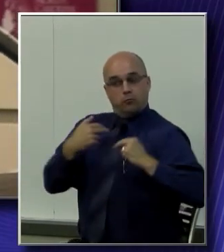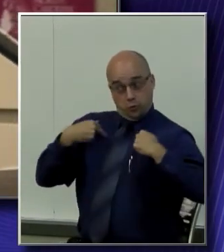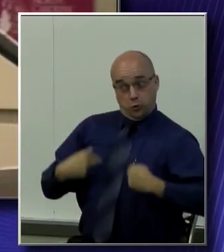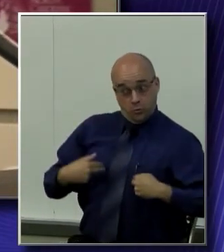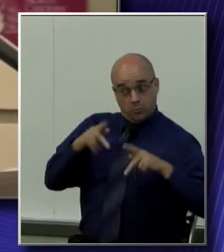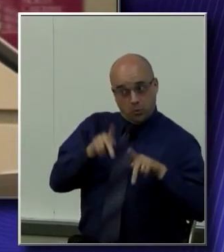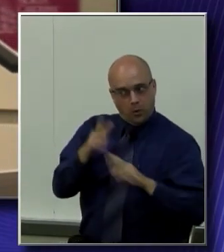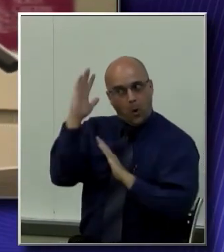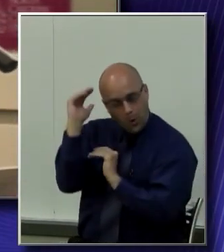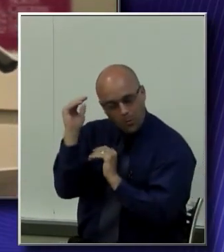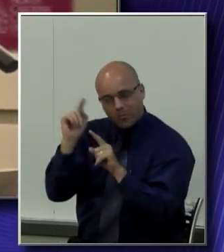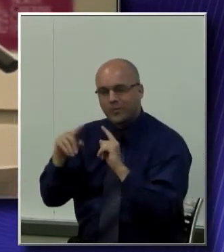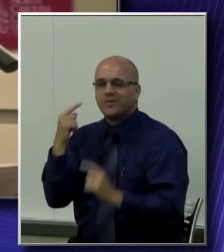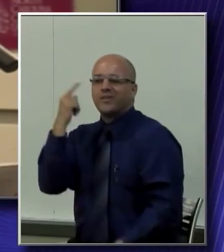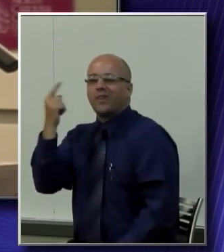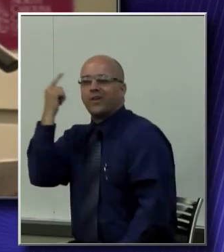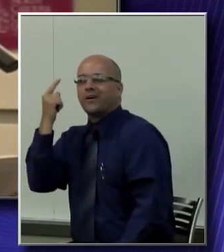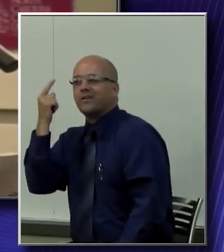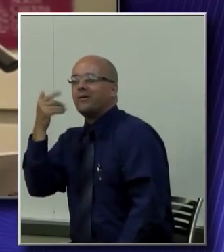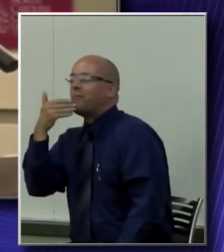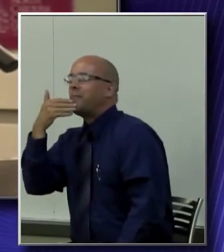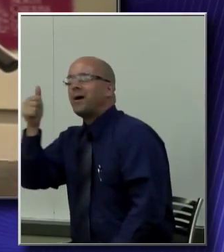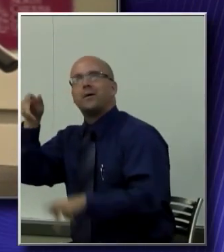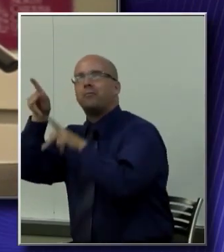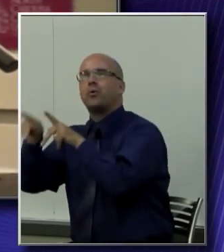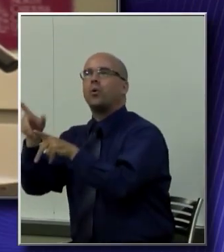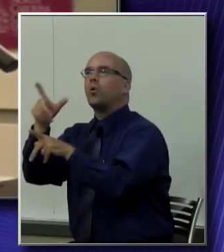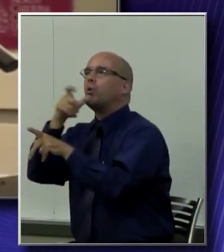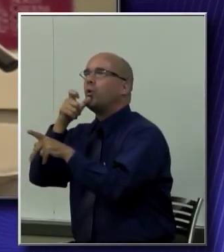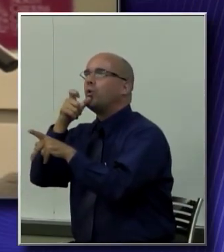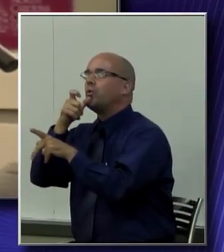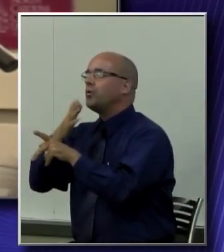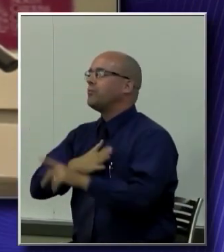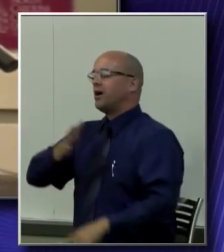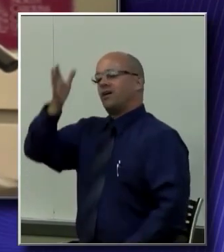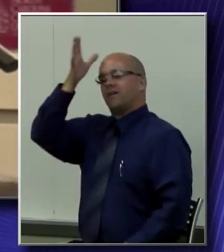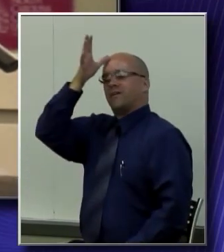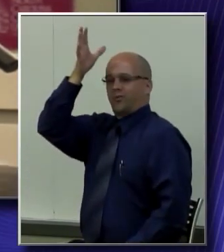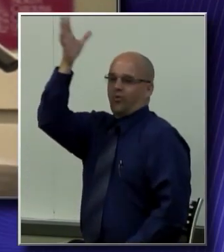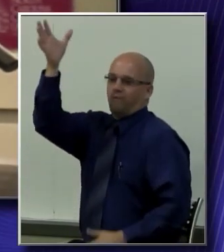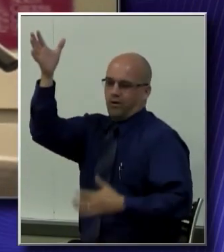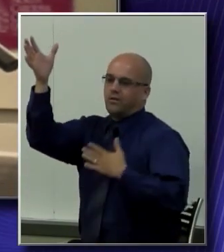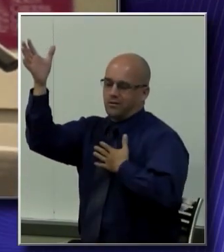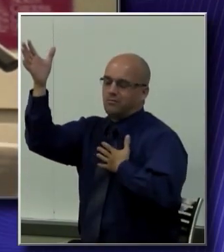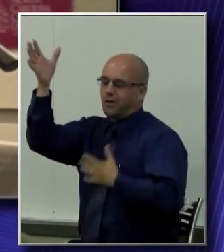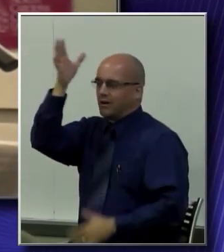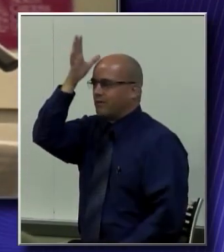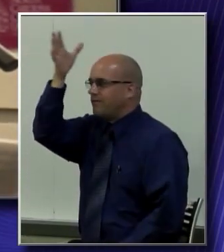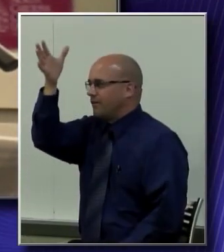could be, and I could think of no better person than my grandfather.